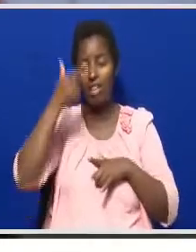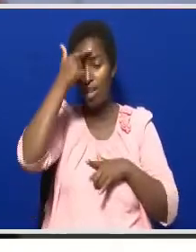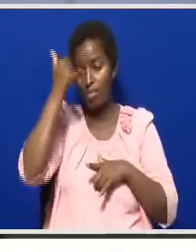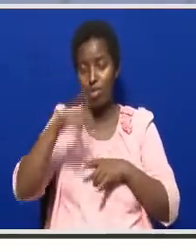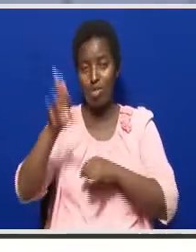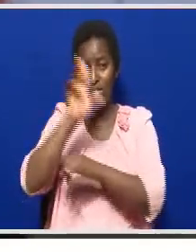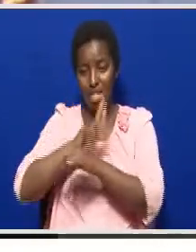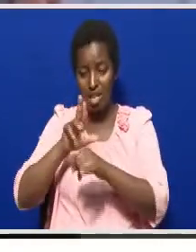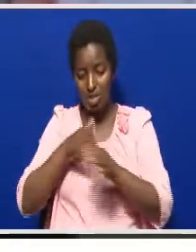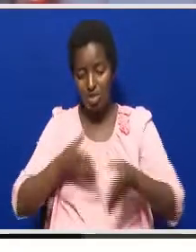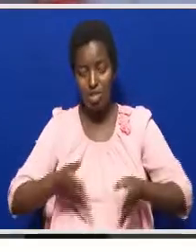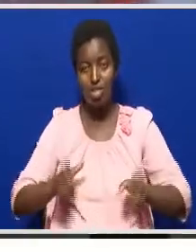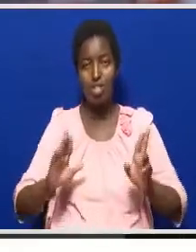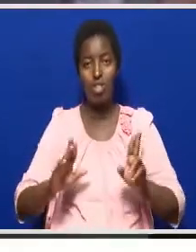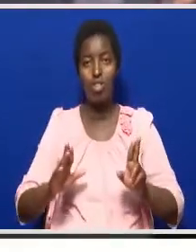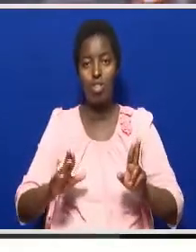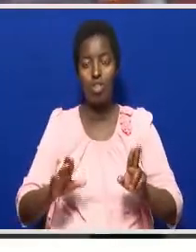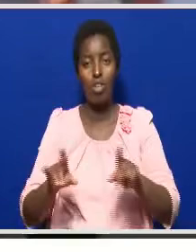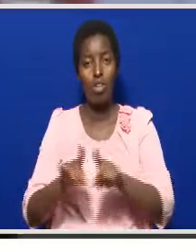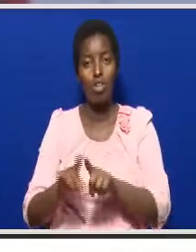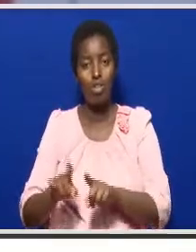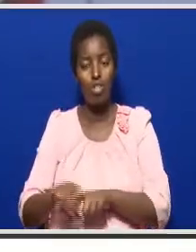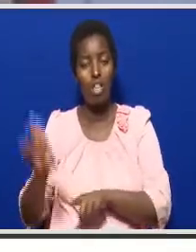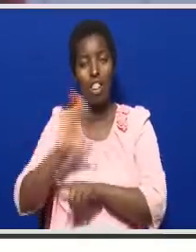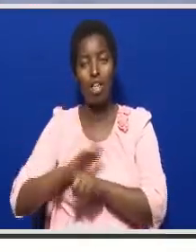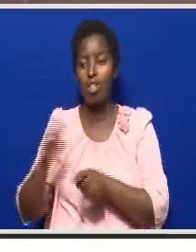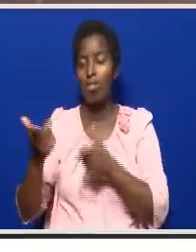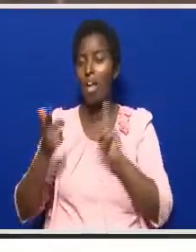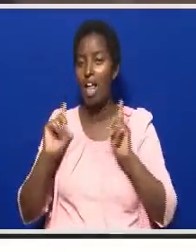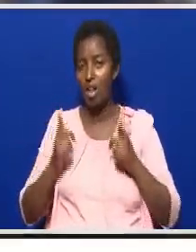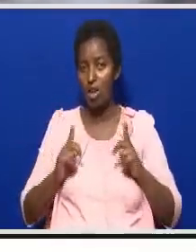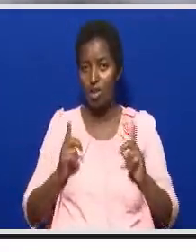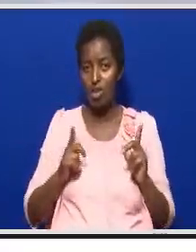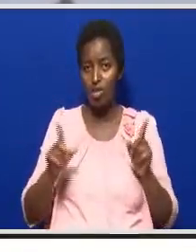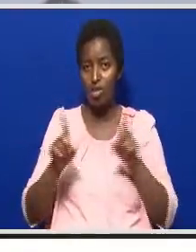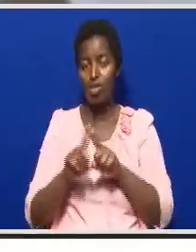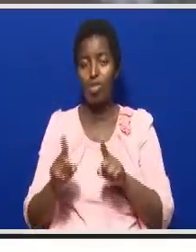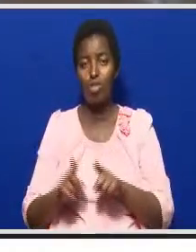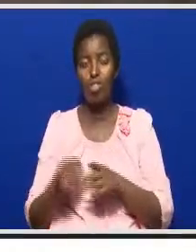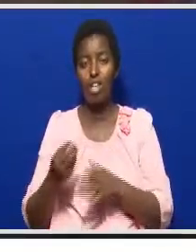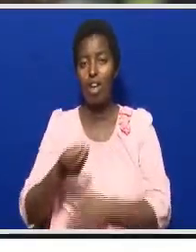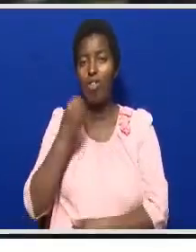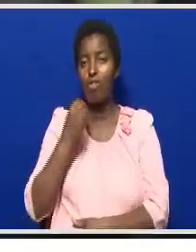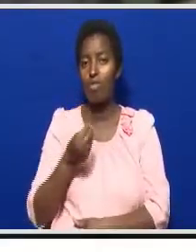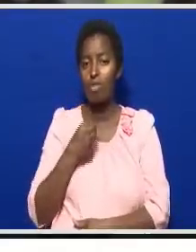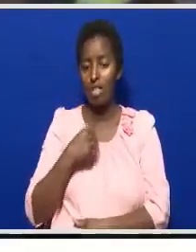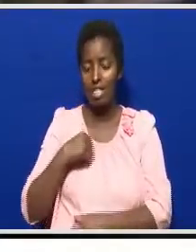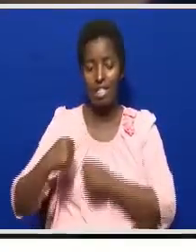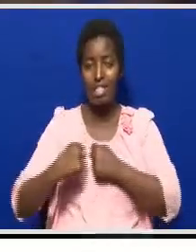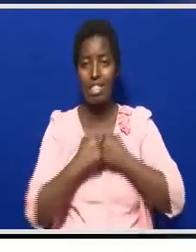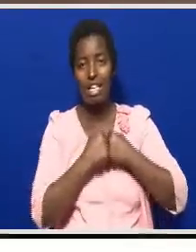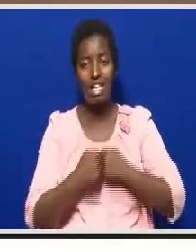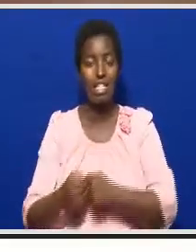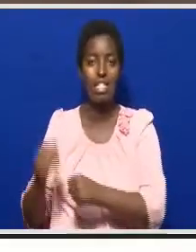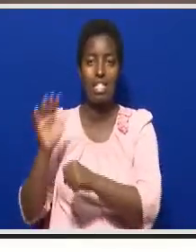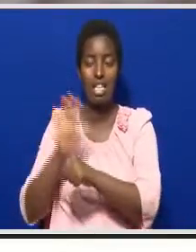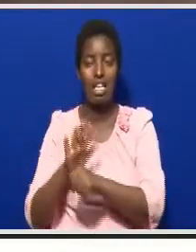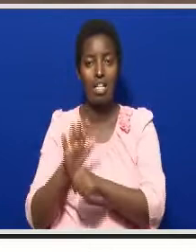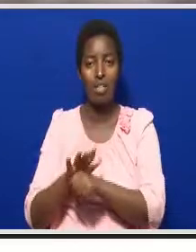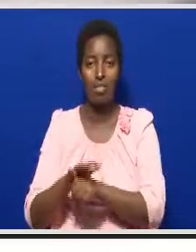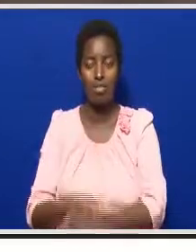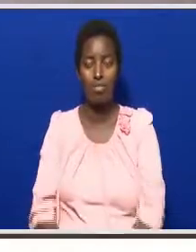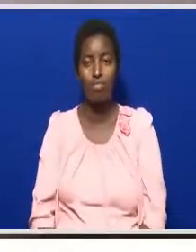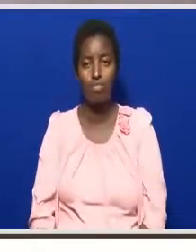roads that are also used by big trucks and cars, and food is also a major thing because they cannot provide for all of them due